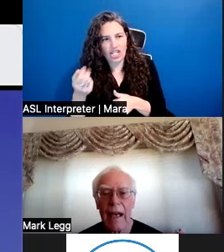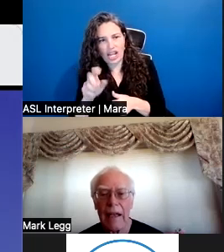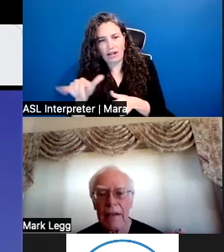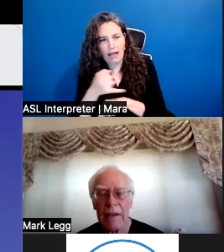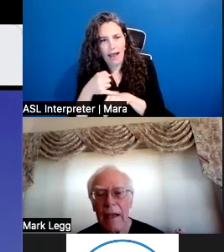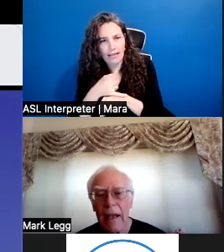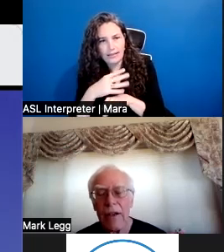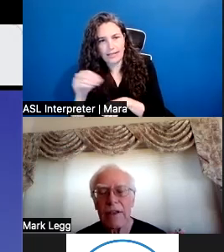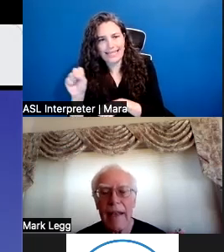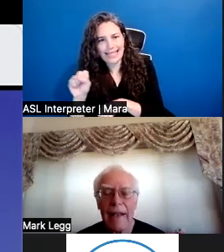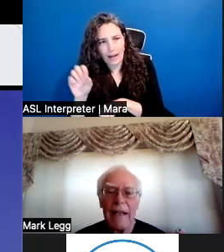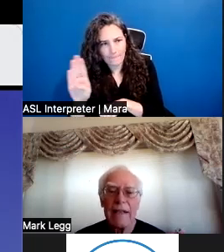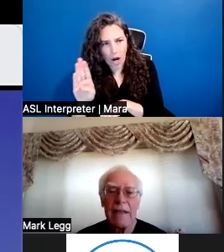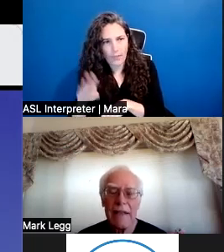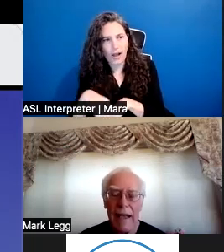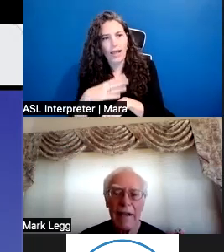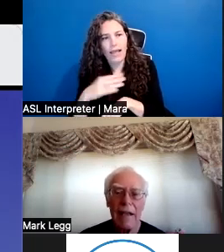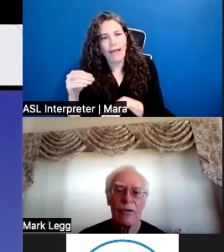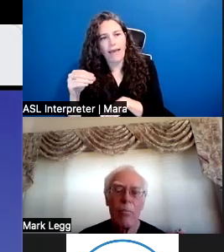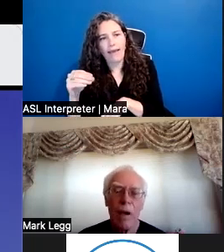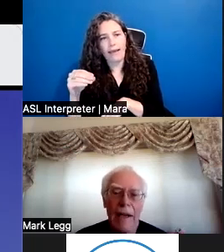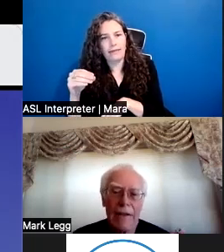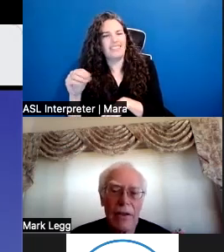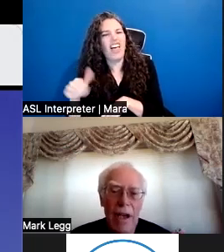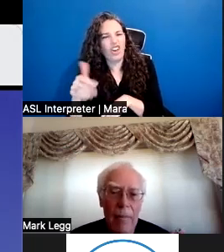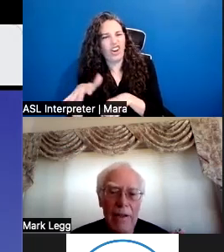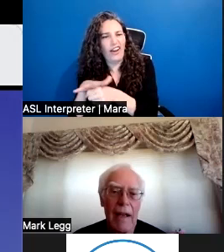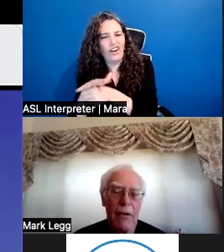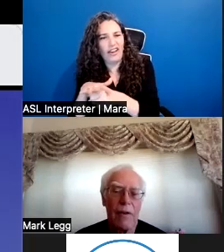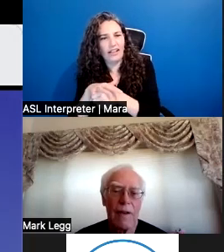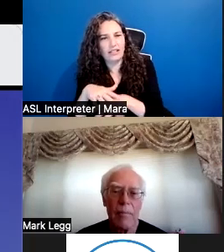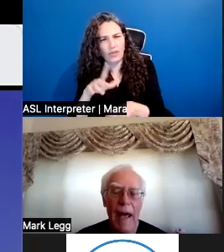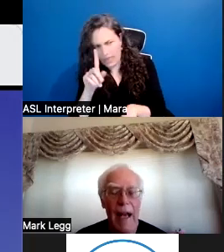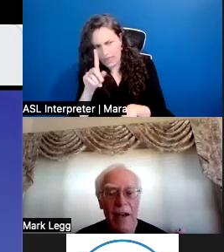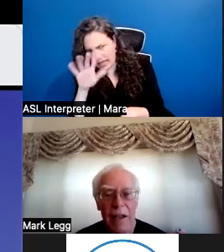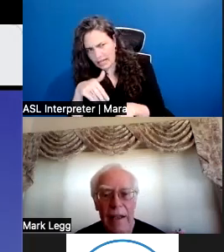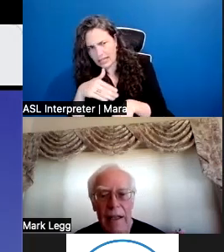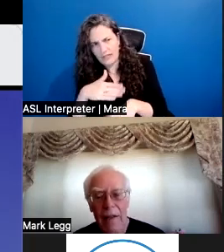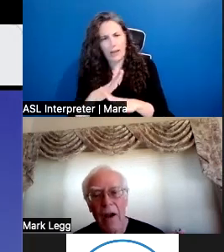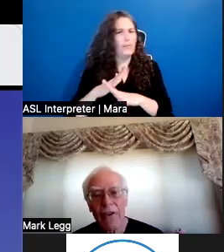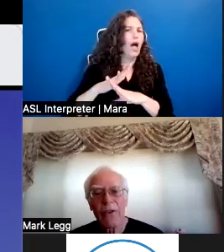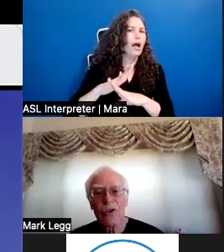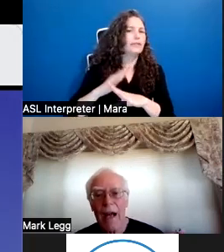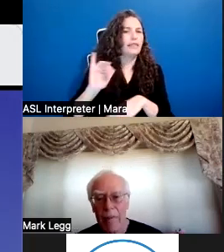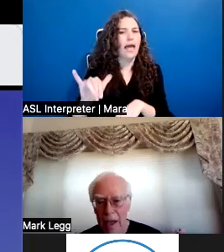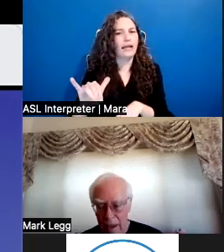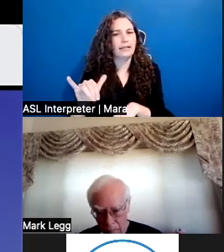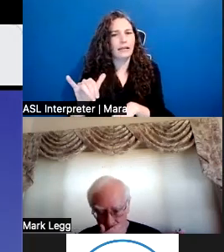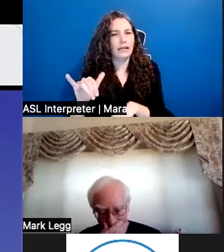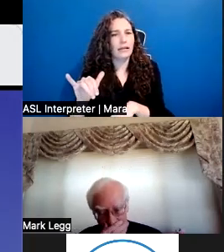and Catalina. And so you can see that they think sort of blocks the tsunamis, and then they reflect it back. But actually, they also